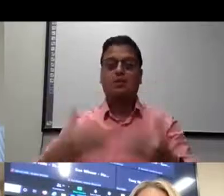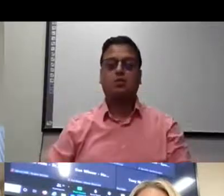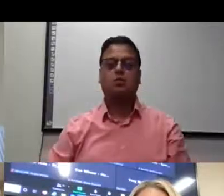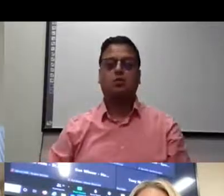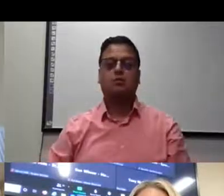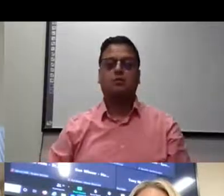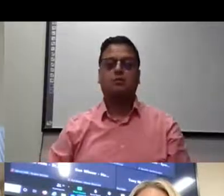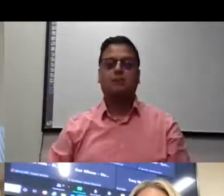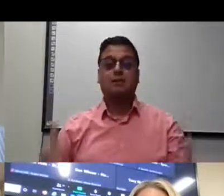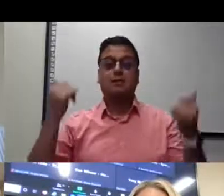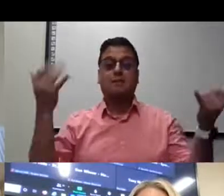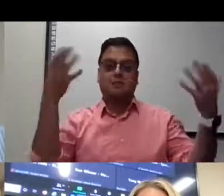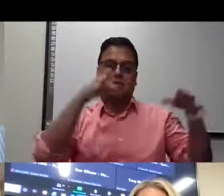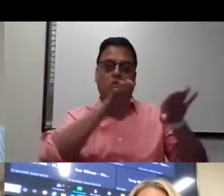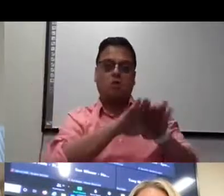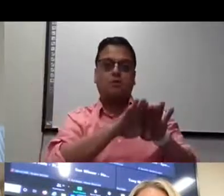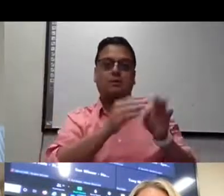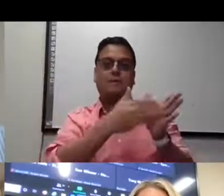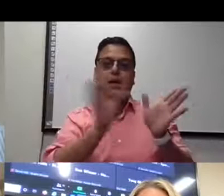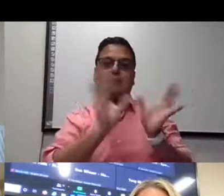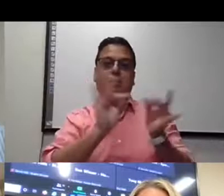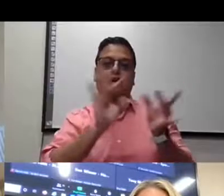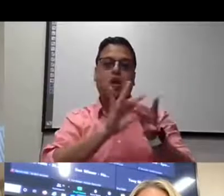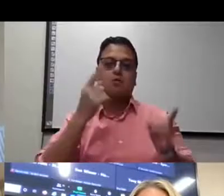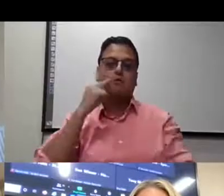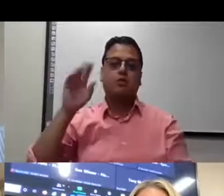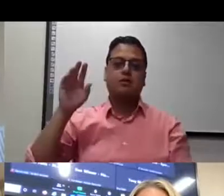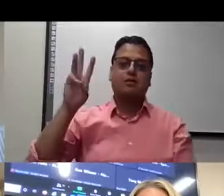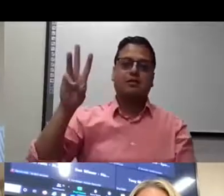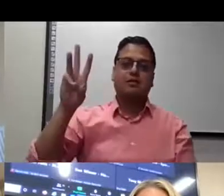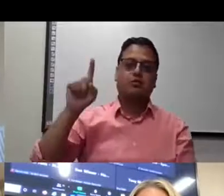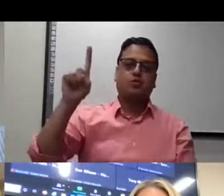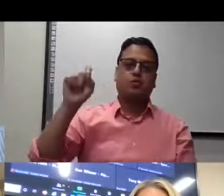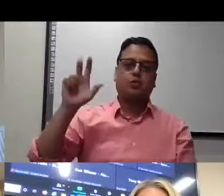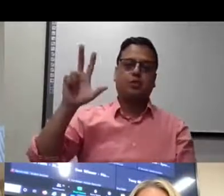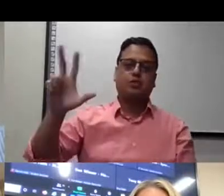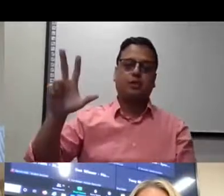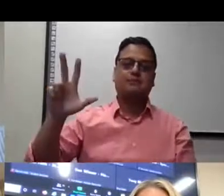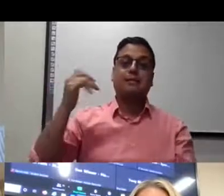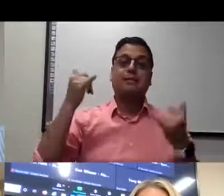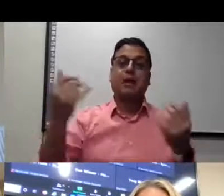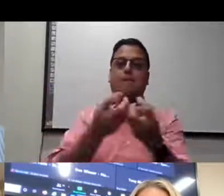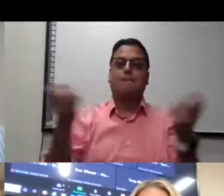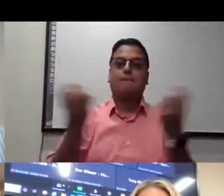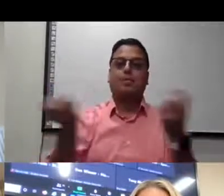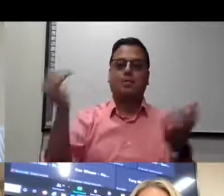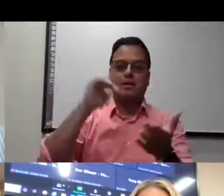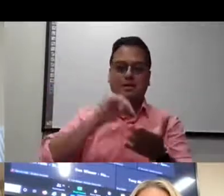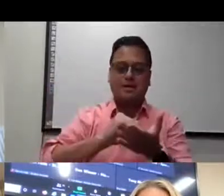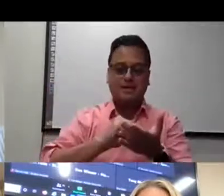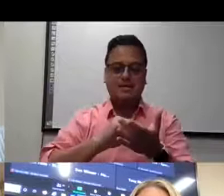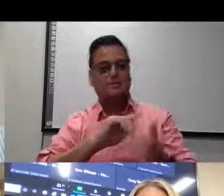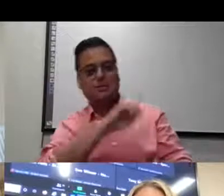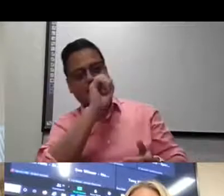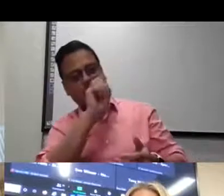going to close public comment on item 6.1.3, bring it back to the board. Superintendent Choa, I'll just ask